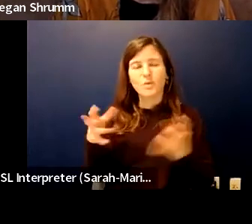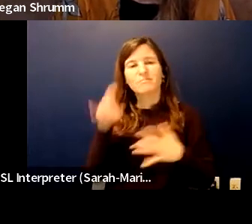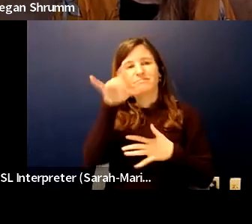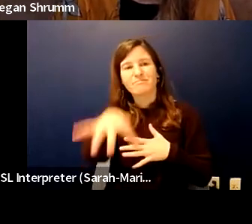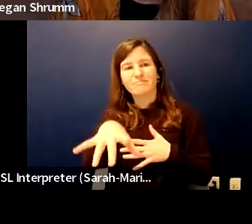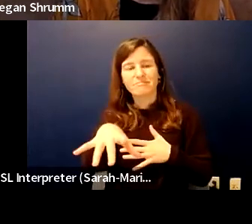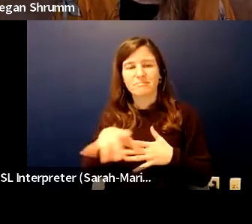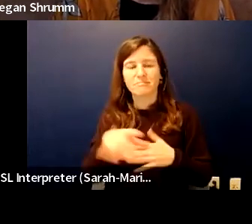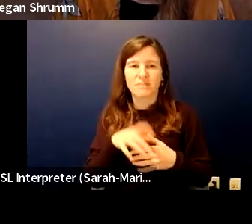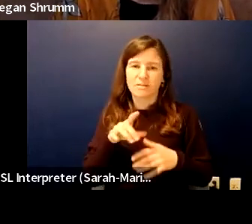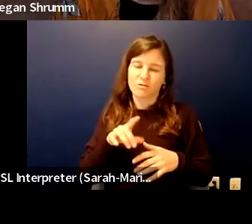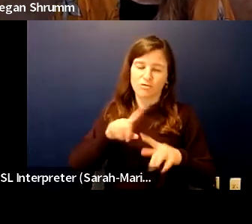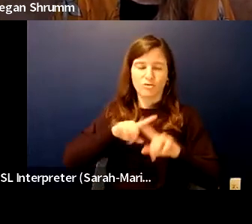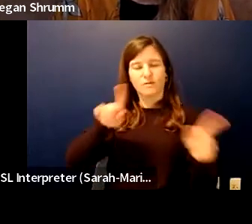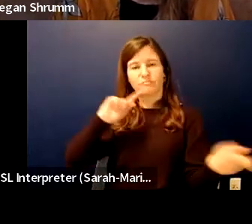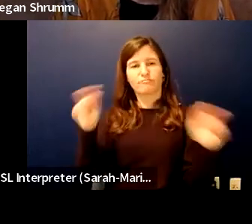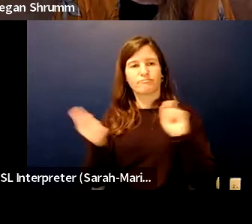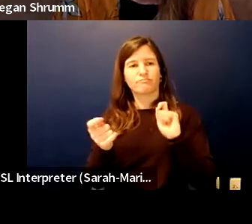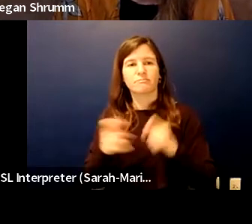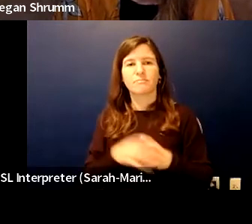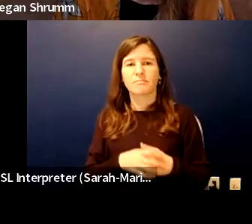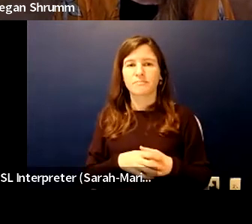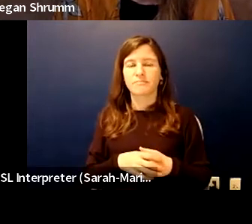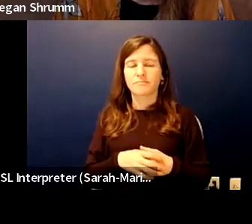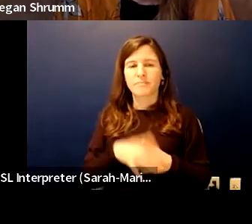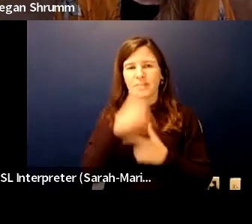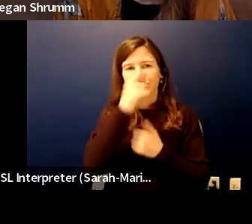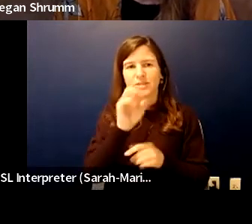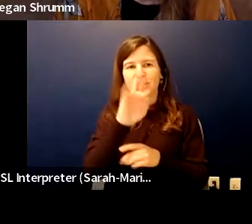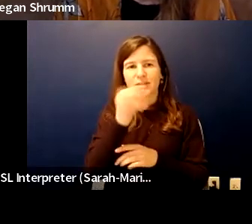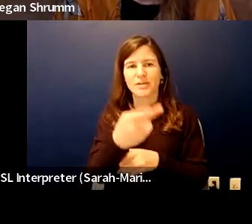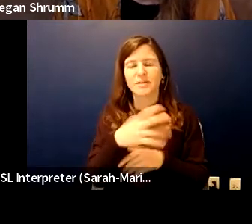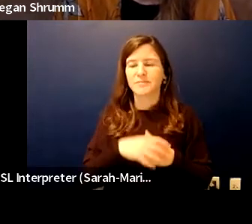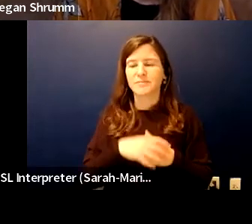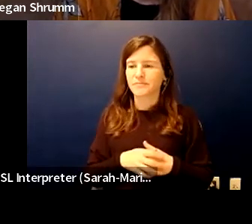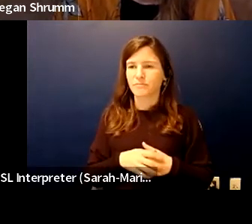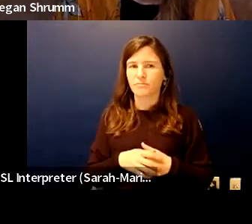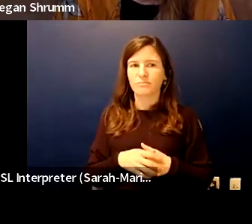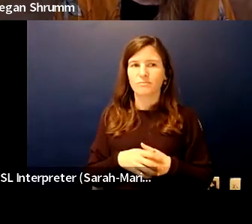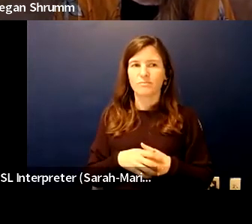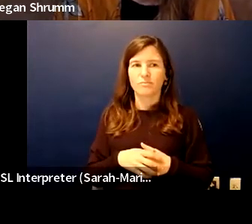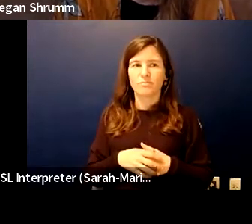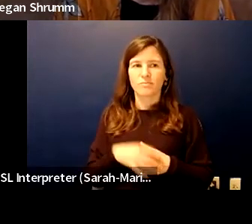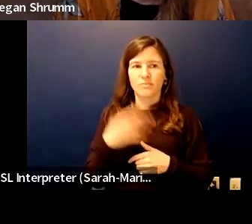It's interesting just going off of that, Sarah, because Heritage and